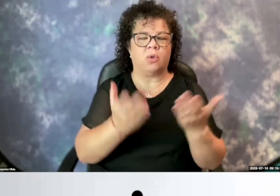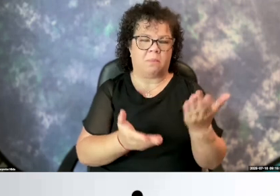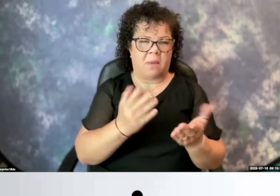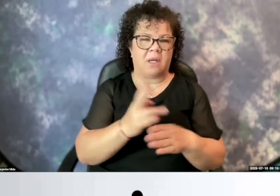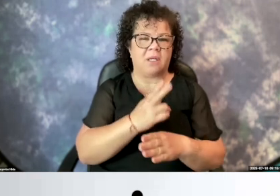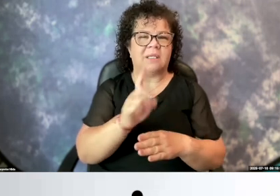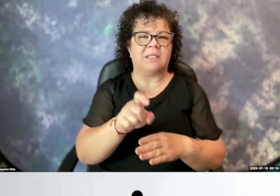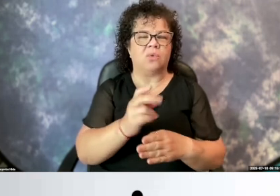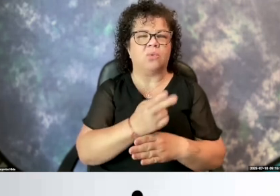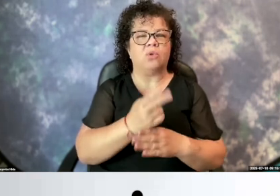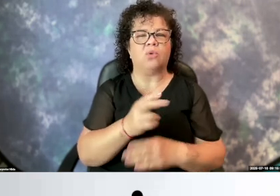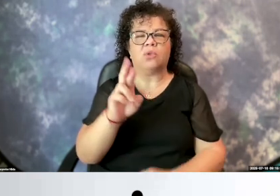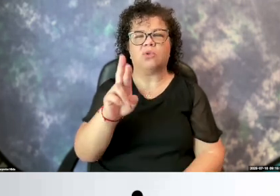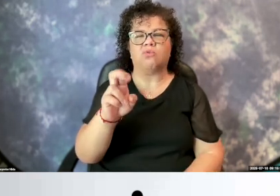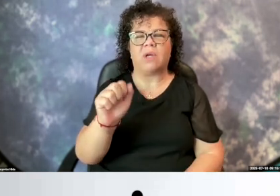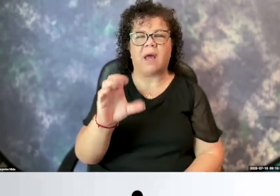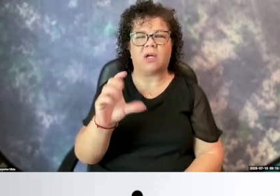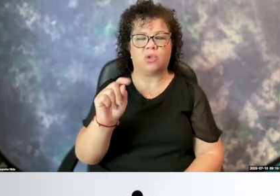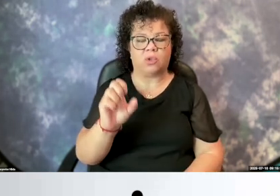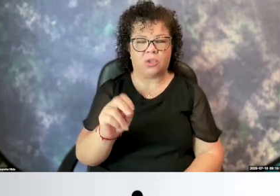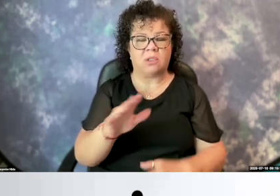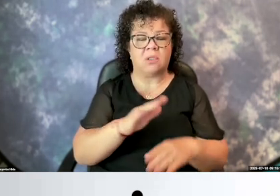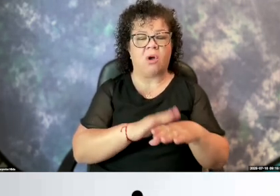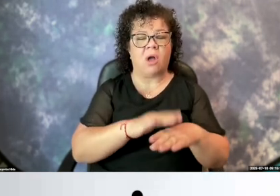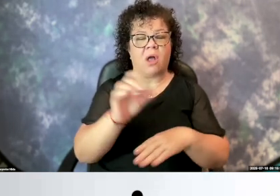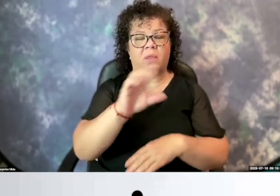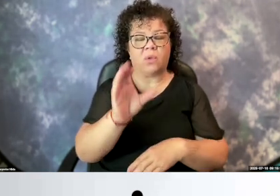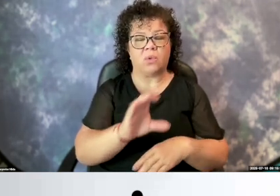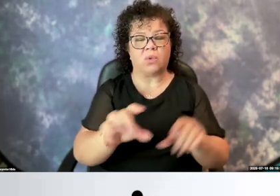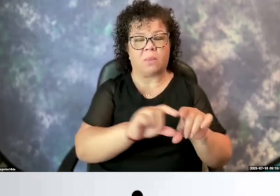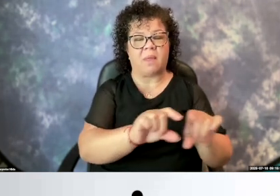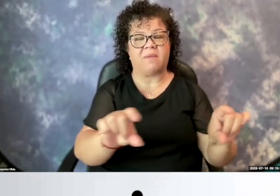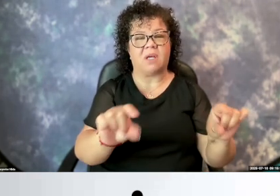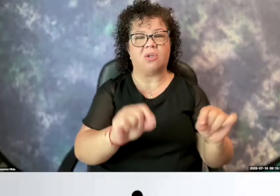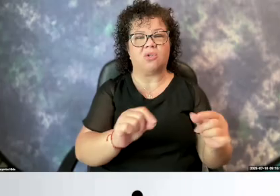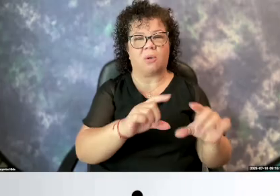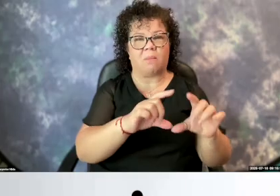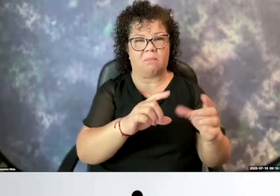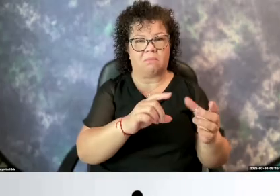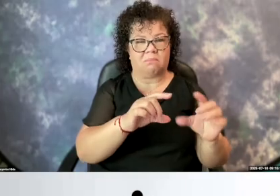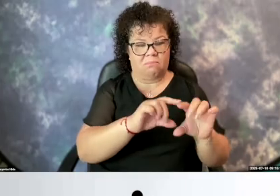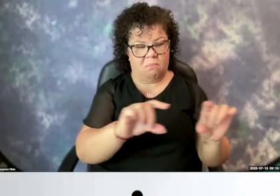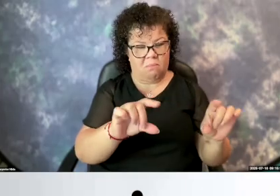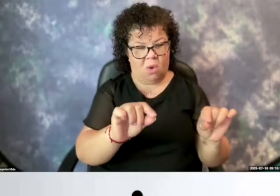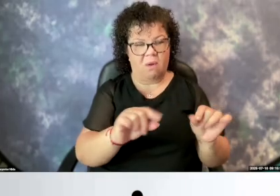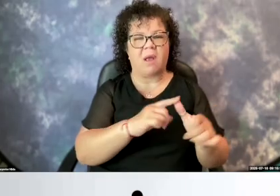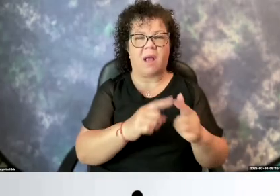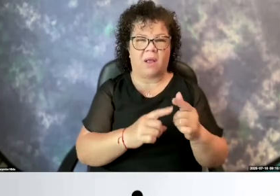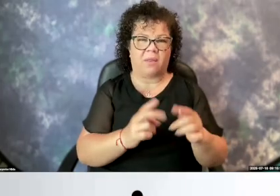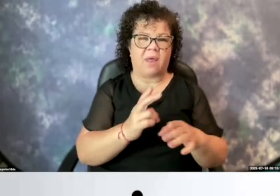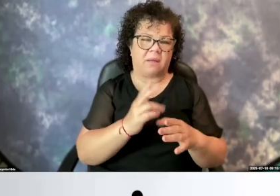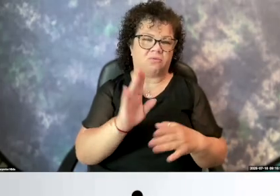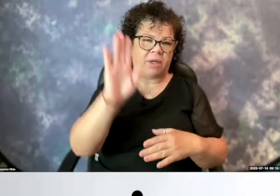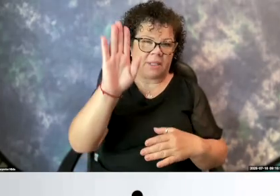tab. Again, if you are using an updated version of Zoom, you may need to click on the React or Reactions option on the